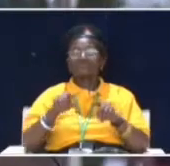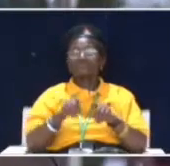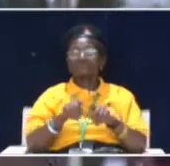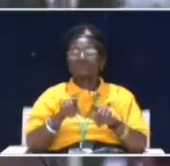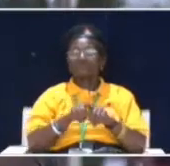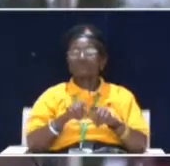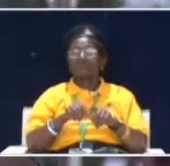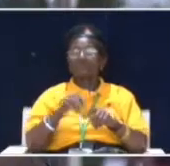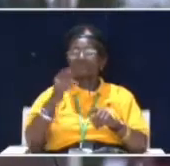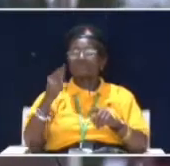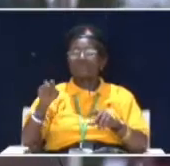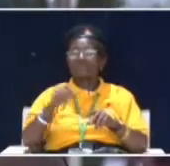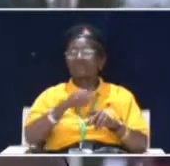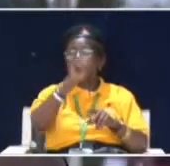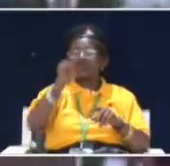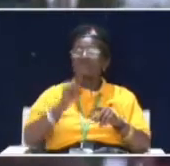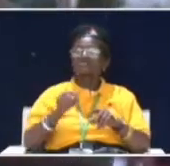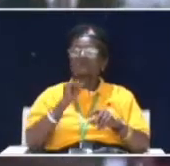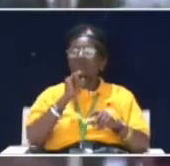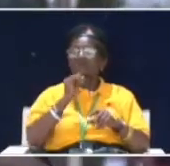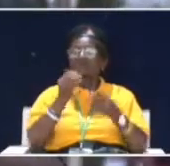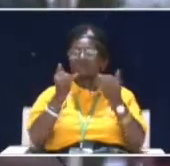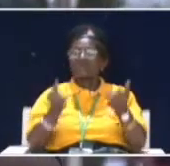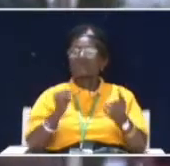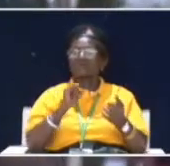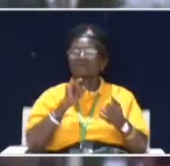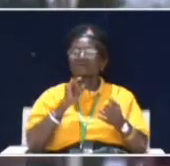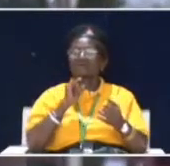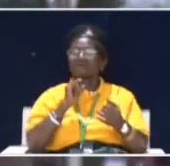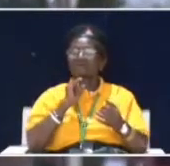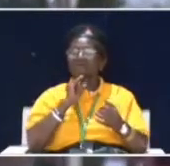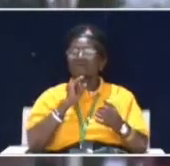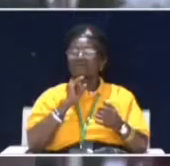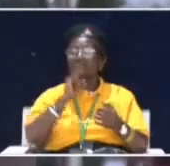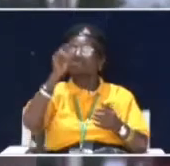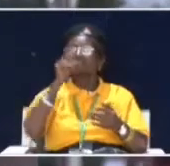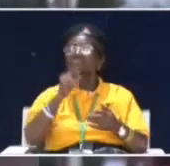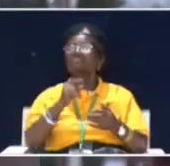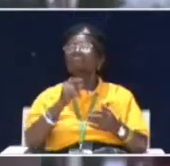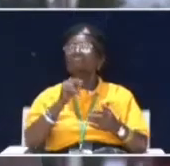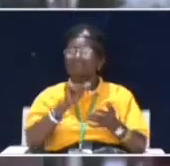now that came to my mind,